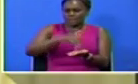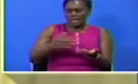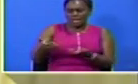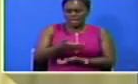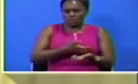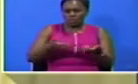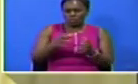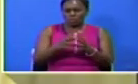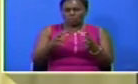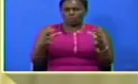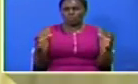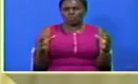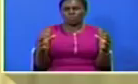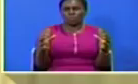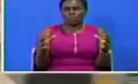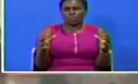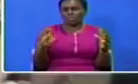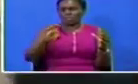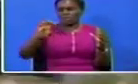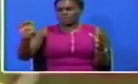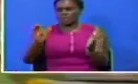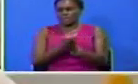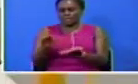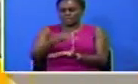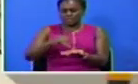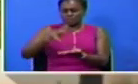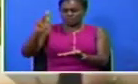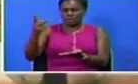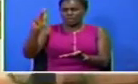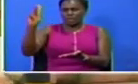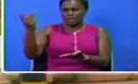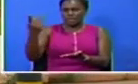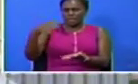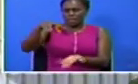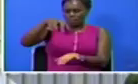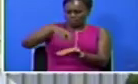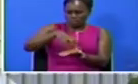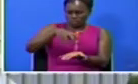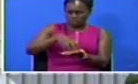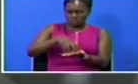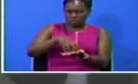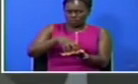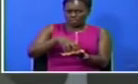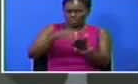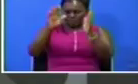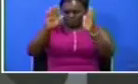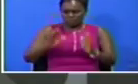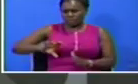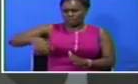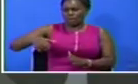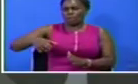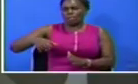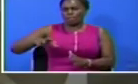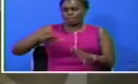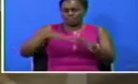growth and development in East and Central Africa. And with Kenya's geographical position and easy access to most capitals from the